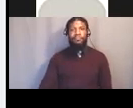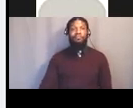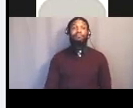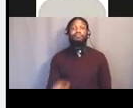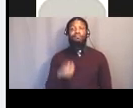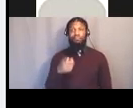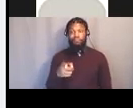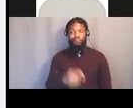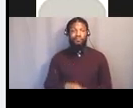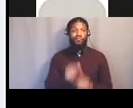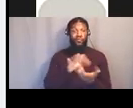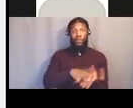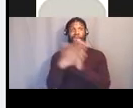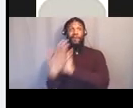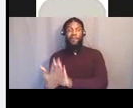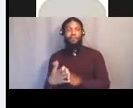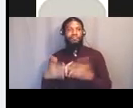Transformative. That's amazing.